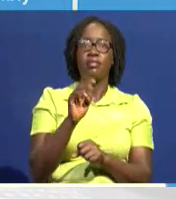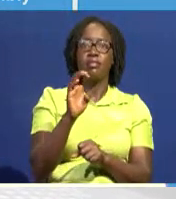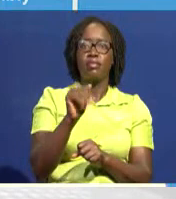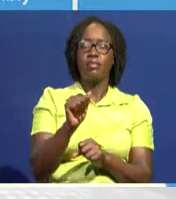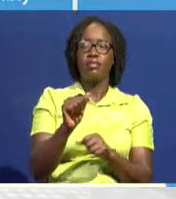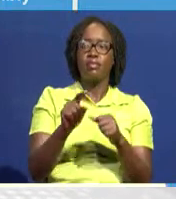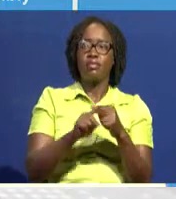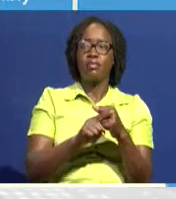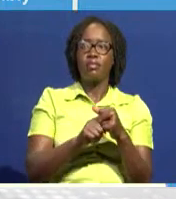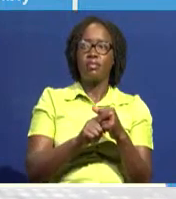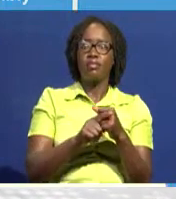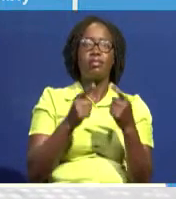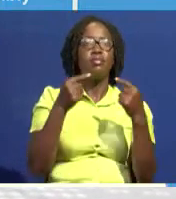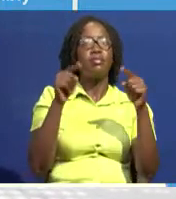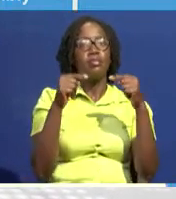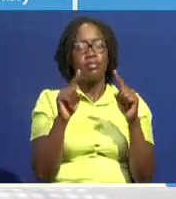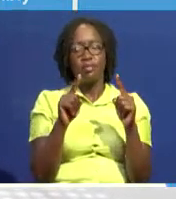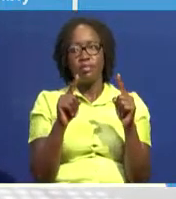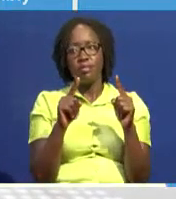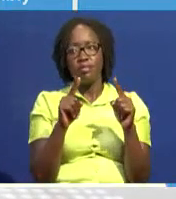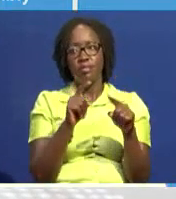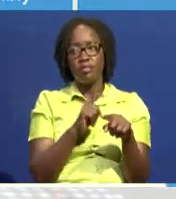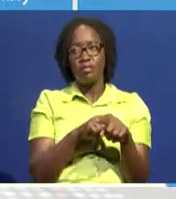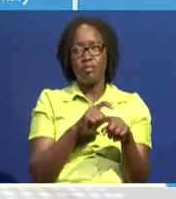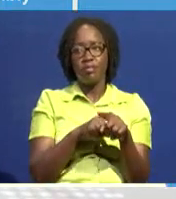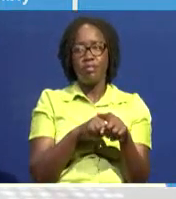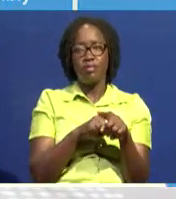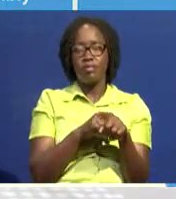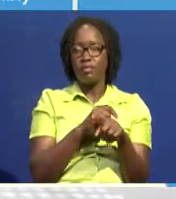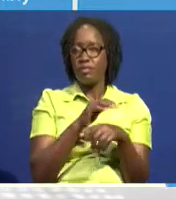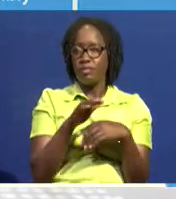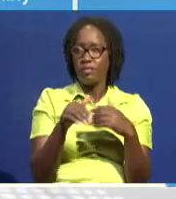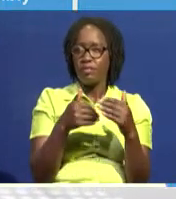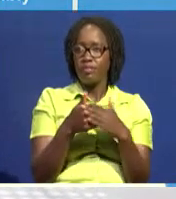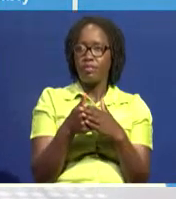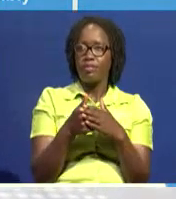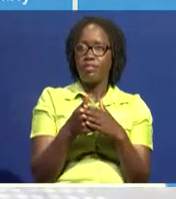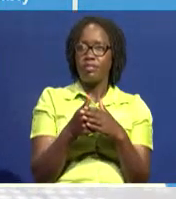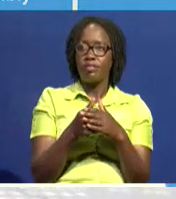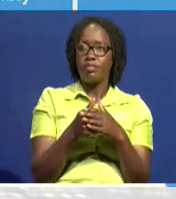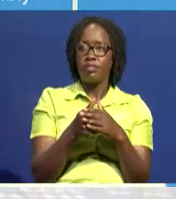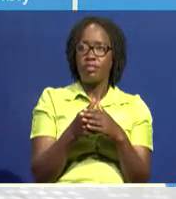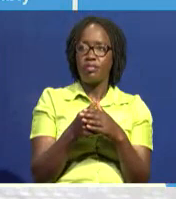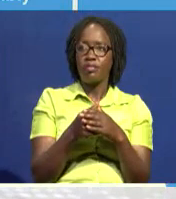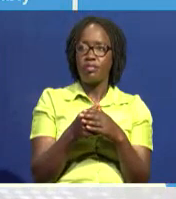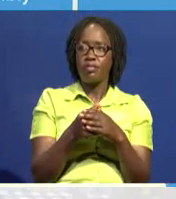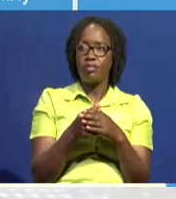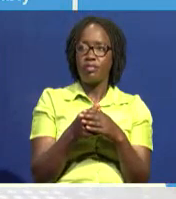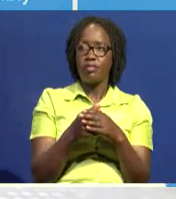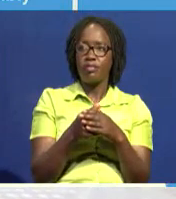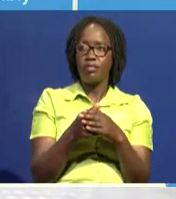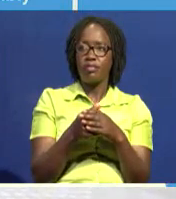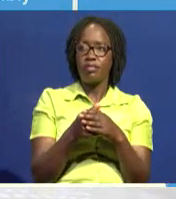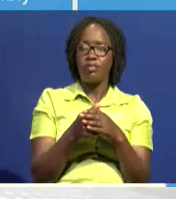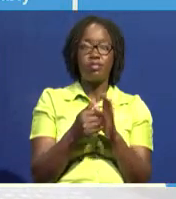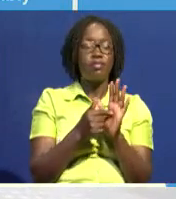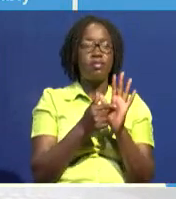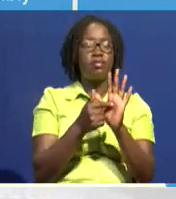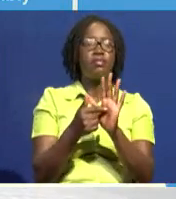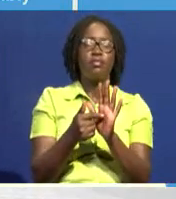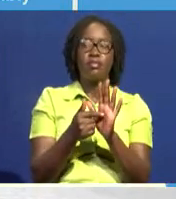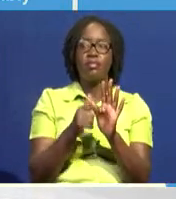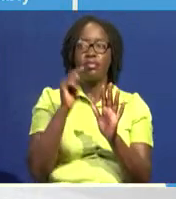6 a major success. During the entire duration of UNEA 6, there will be a showcase